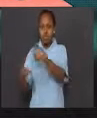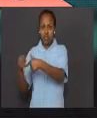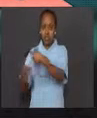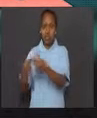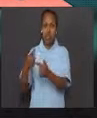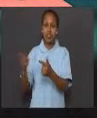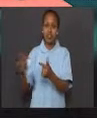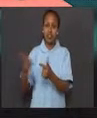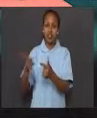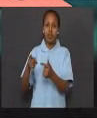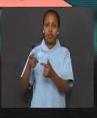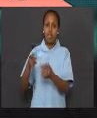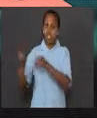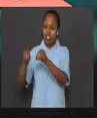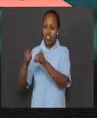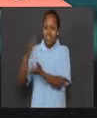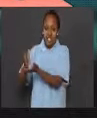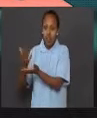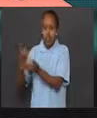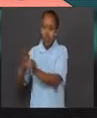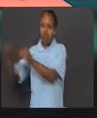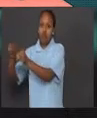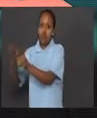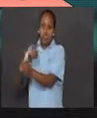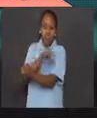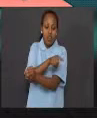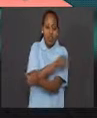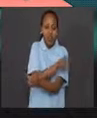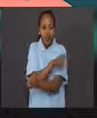may begin to move while the other stops.